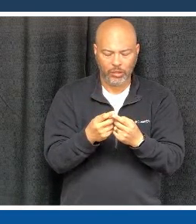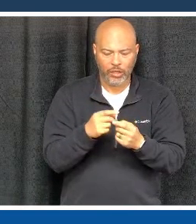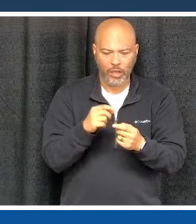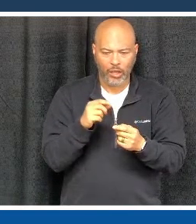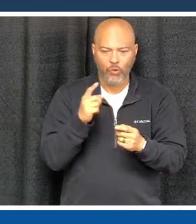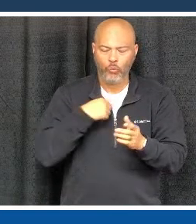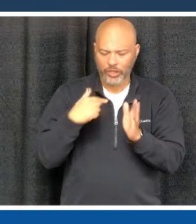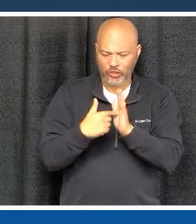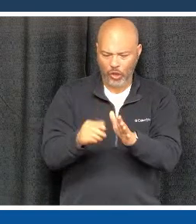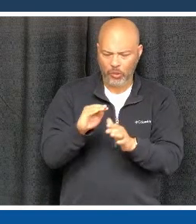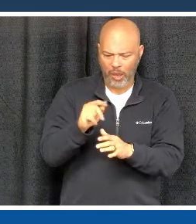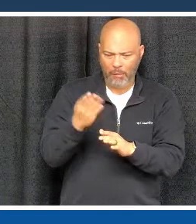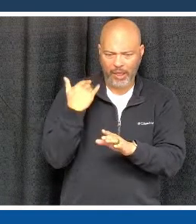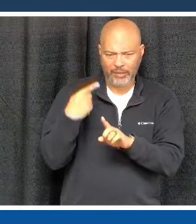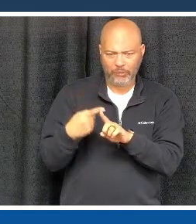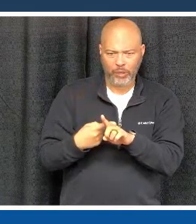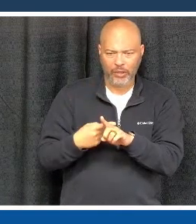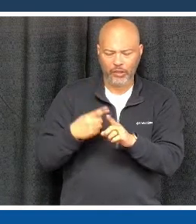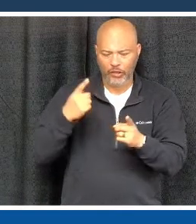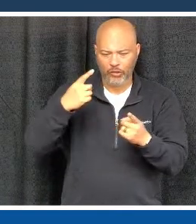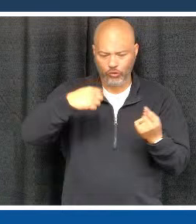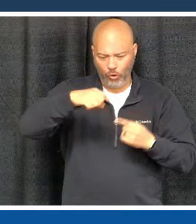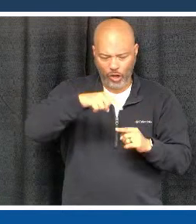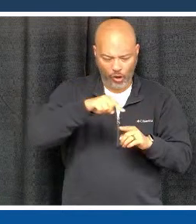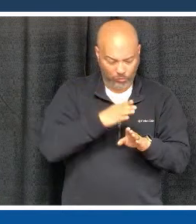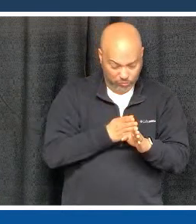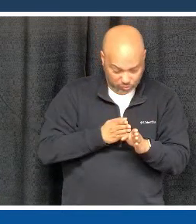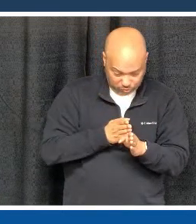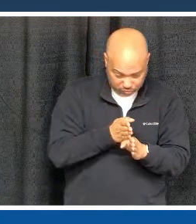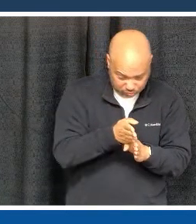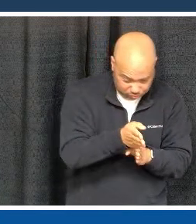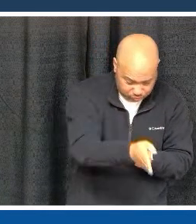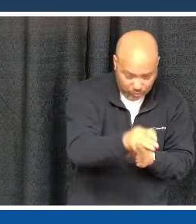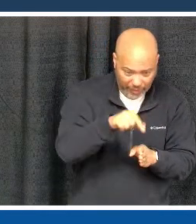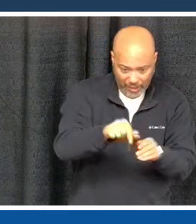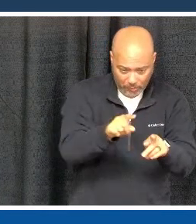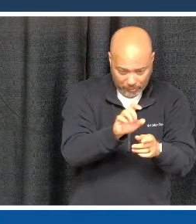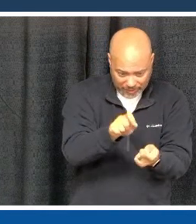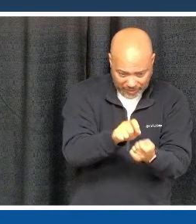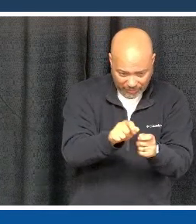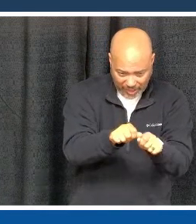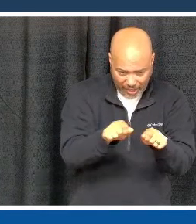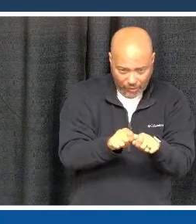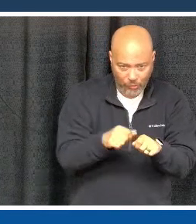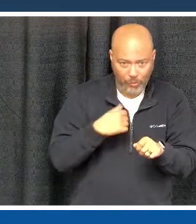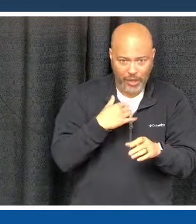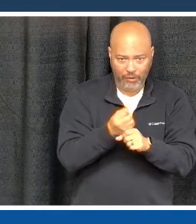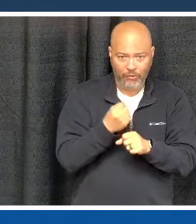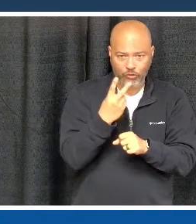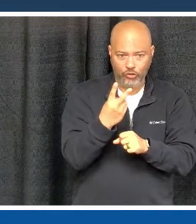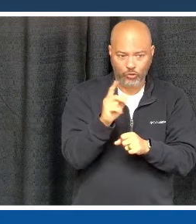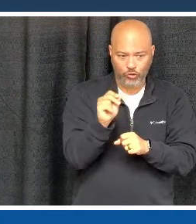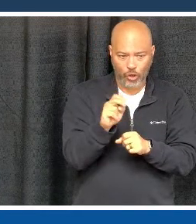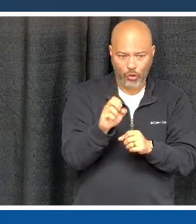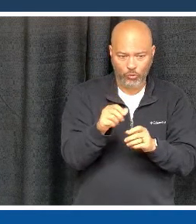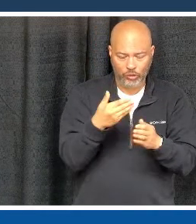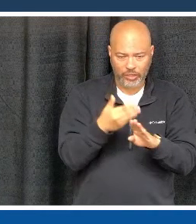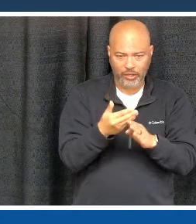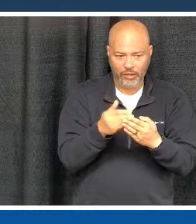We showed you the map last month. The tornado pretty much went right over that area. You've even seen 2 zoning cases near these